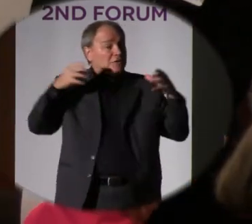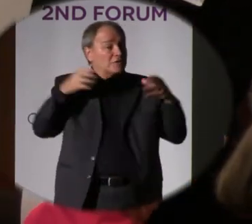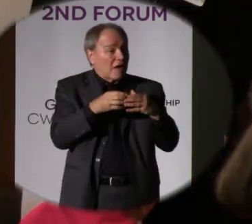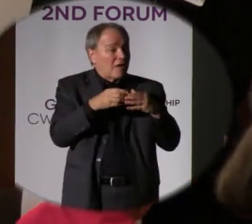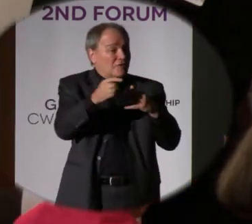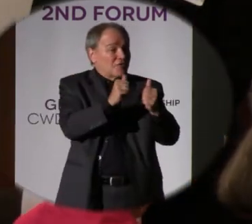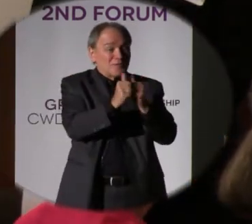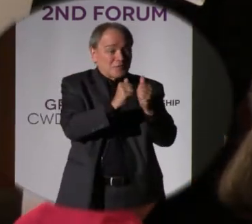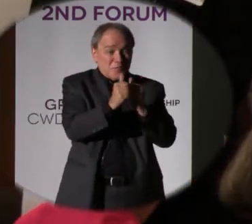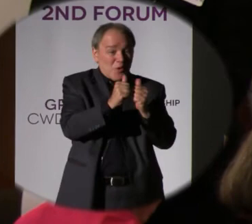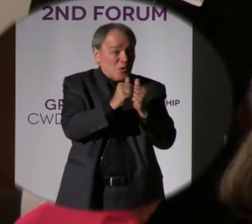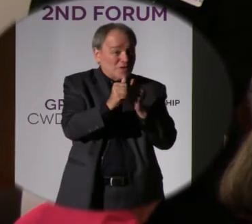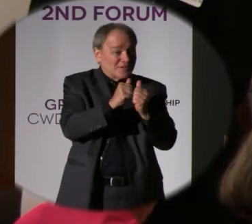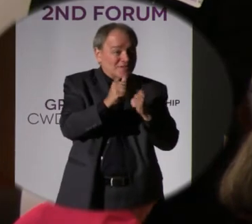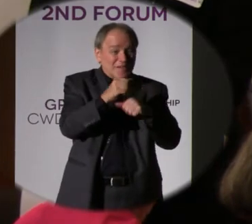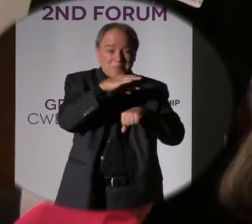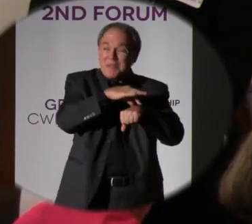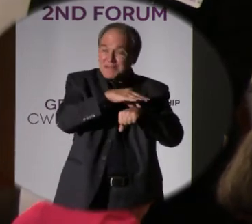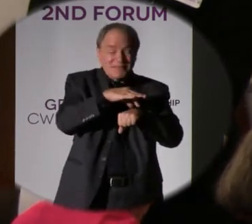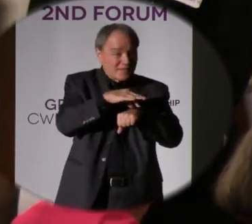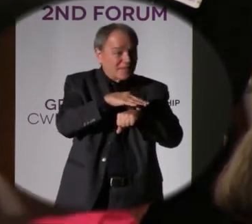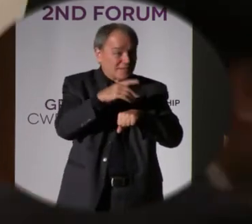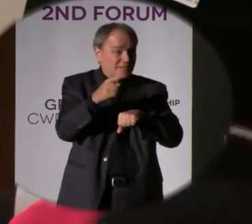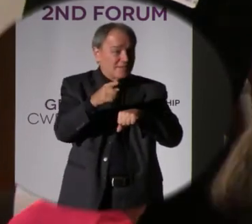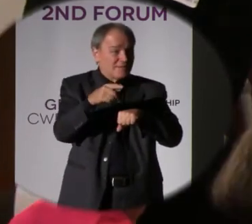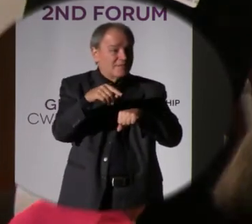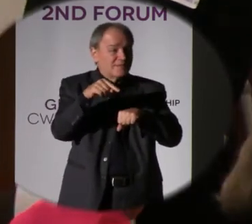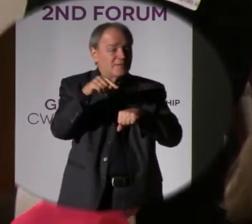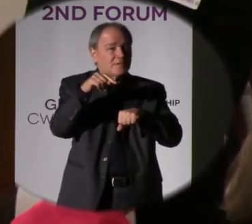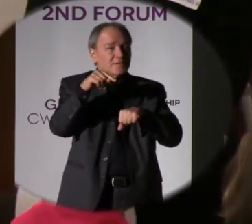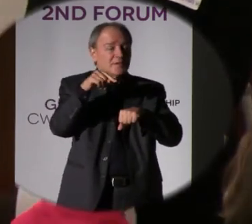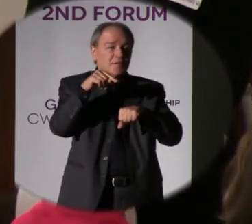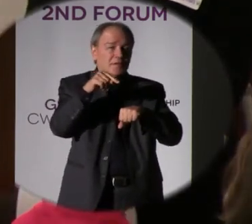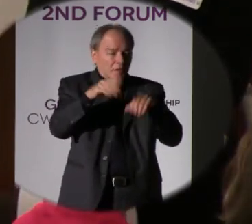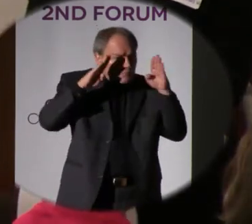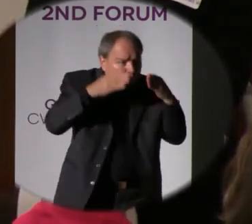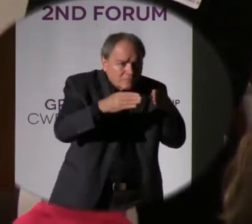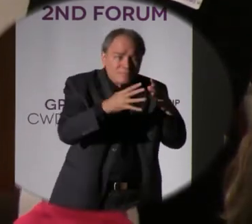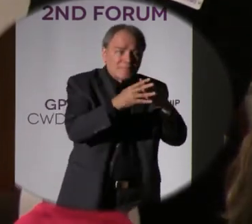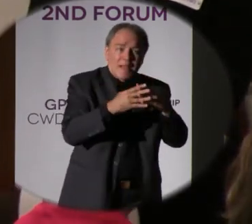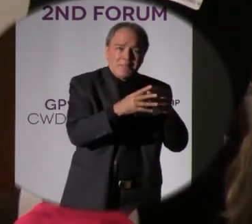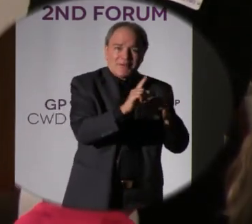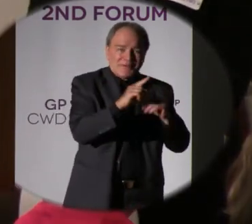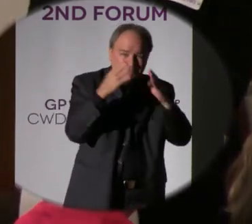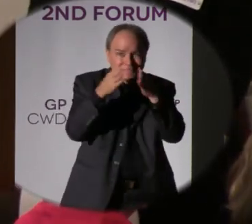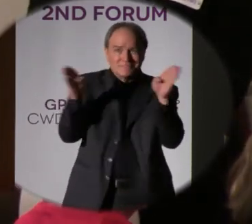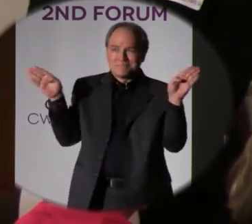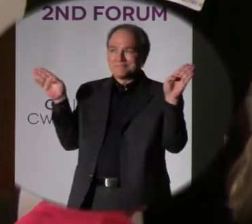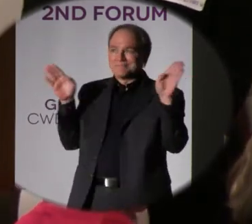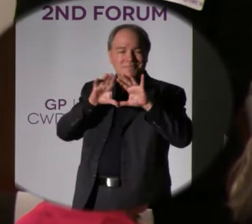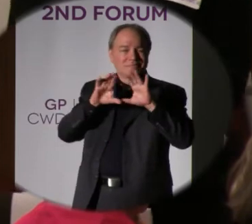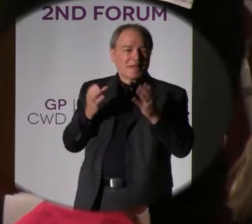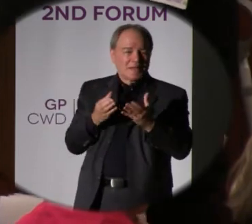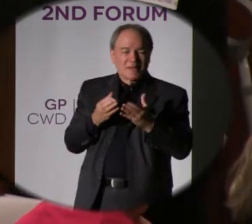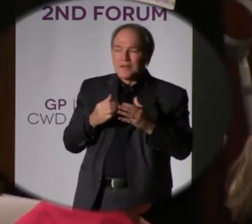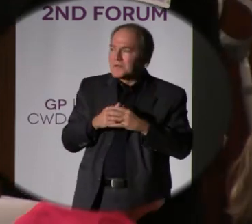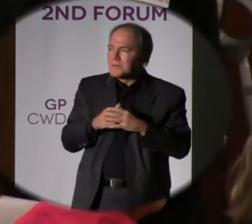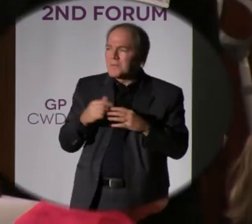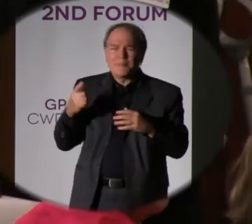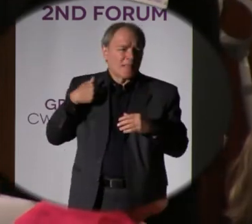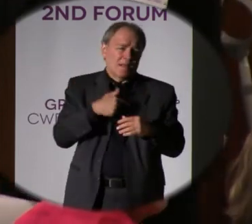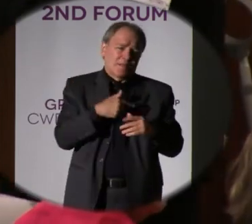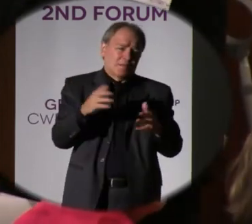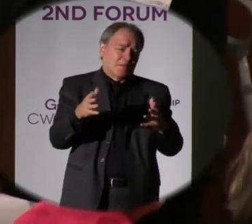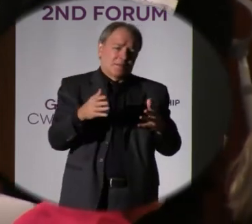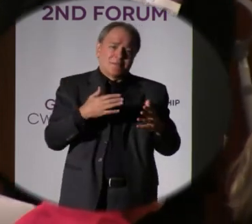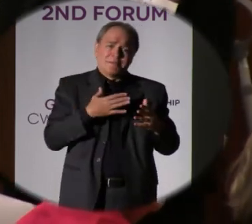is very international and global in focus. Pretend, if you will, that we've talked much longer than this in regard to our passion about